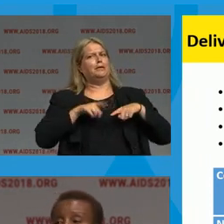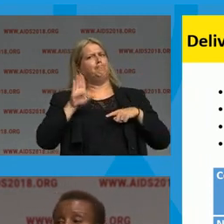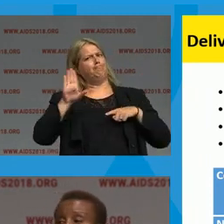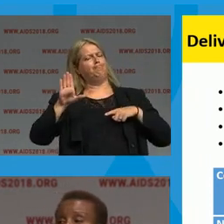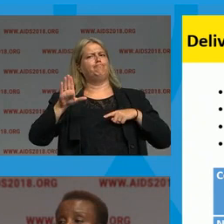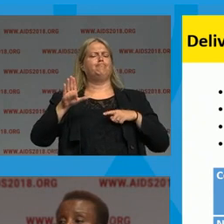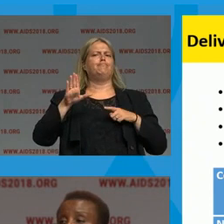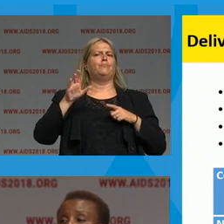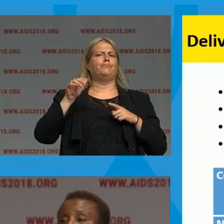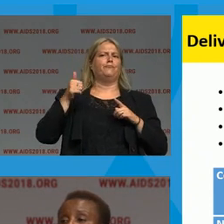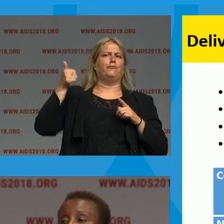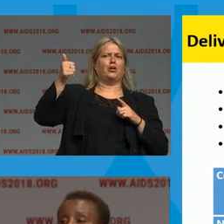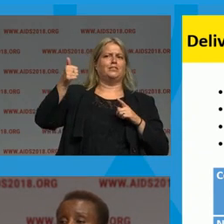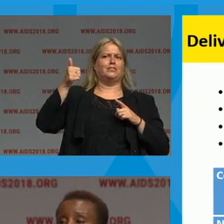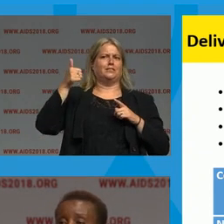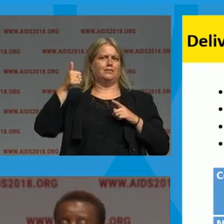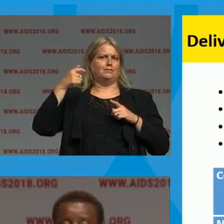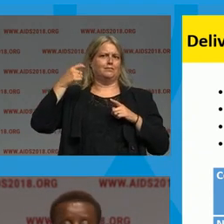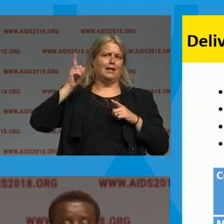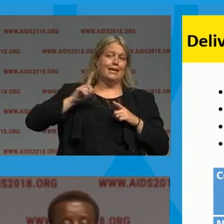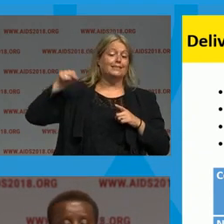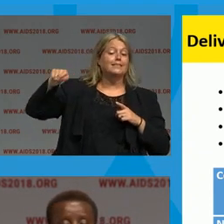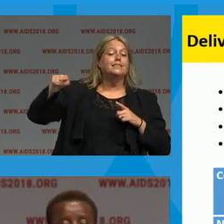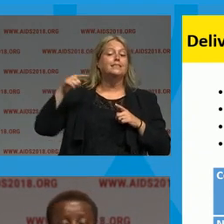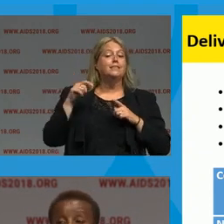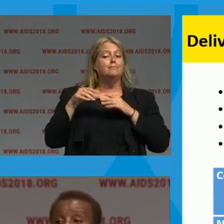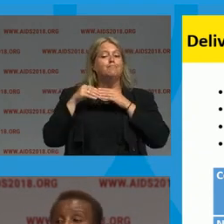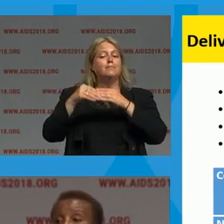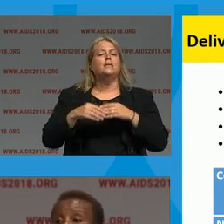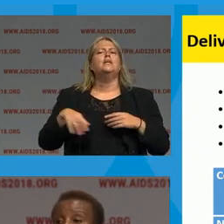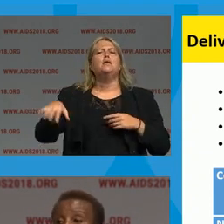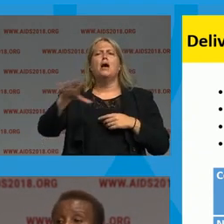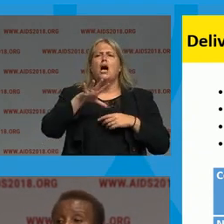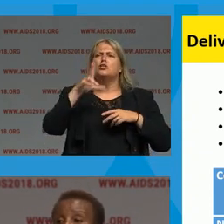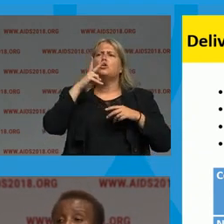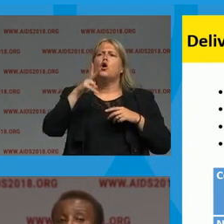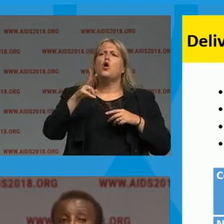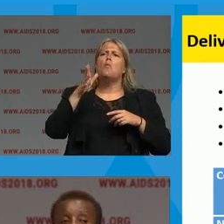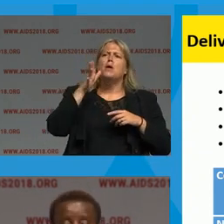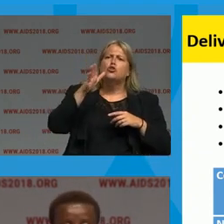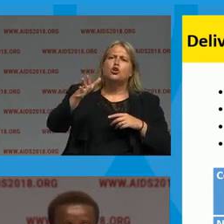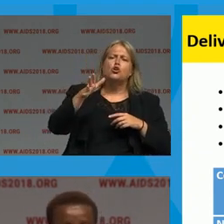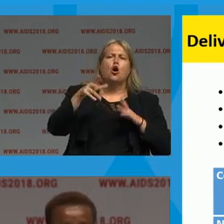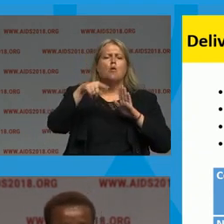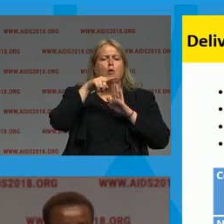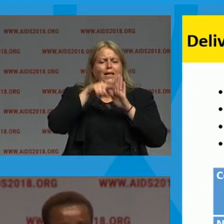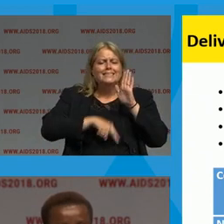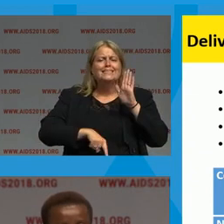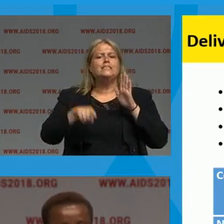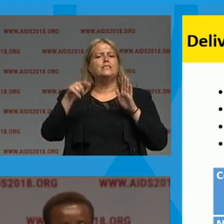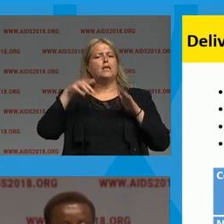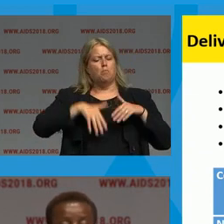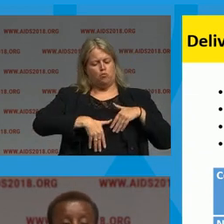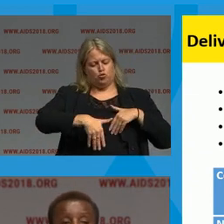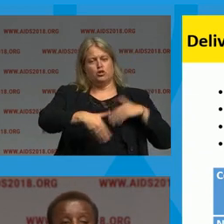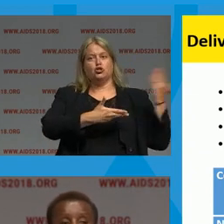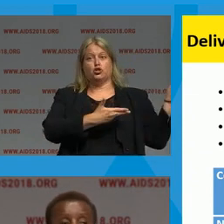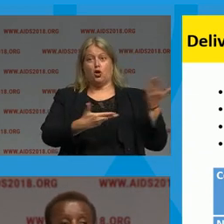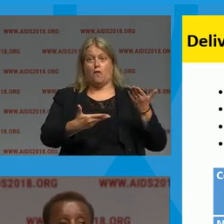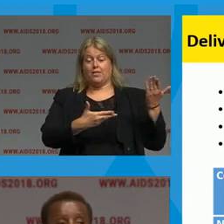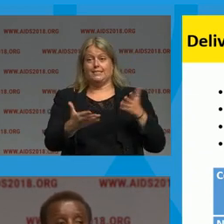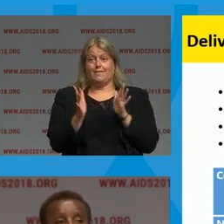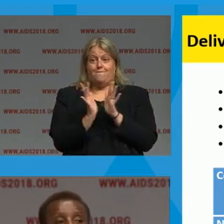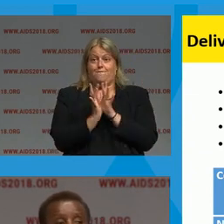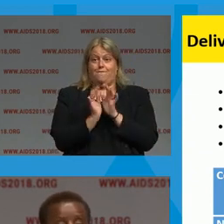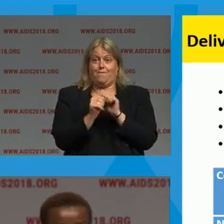had government policy with the review of maternal policy and making maternity services free. We began to